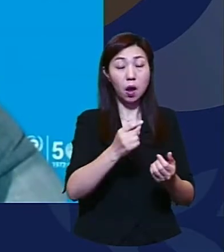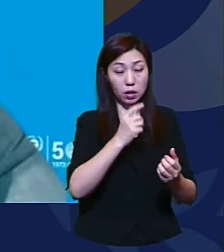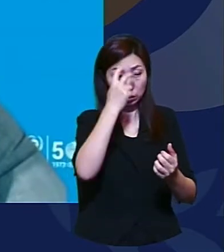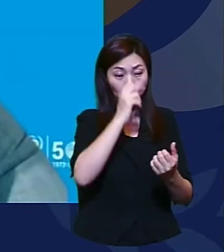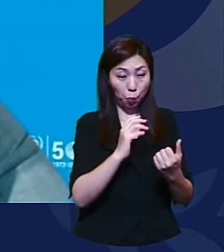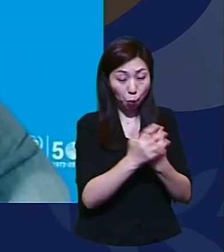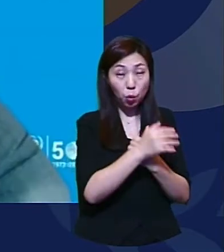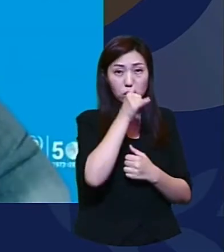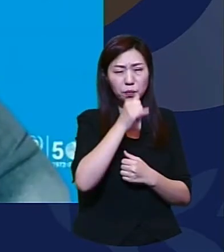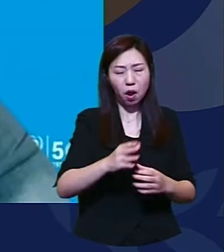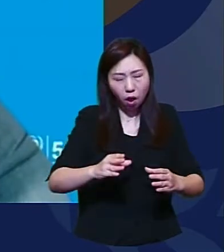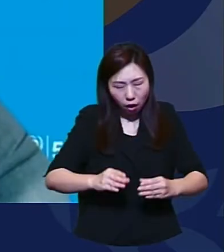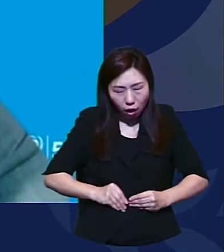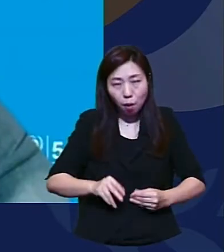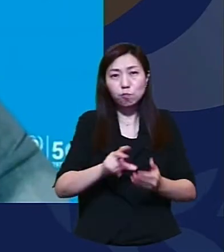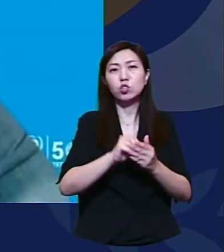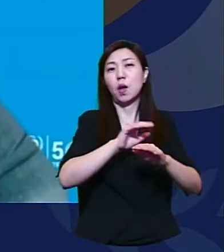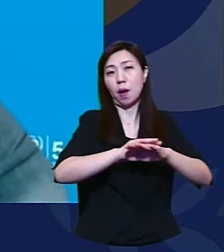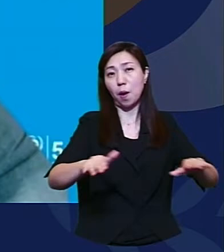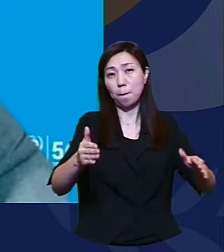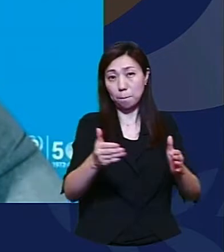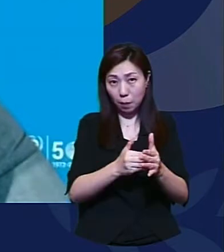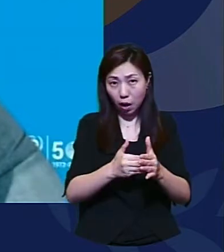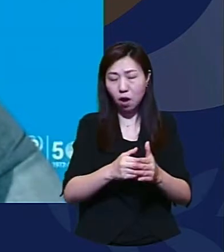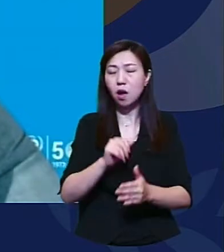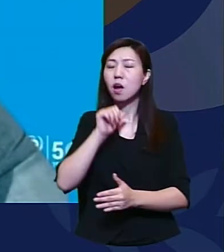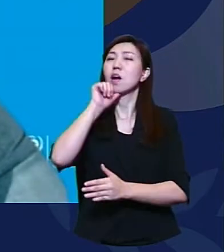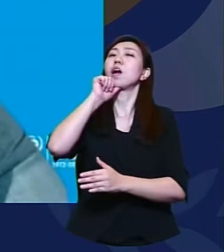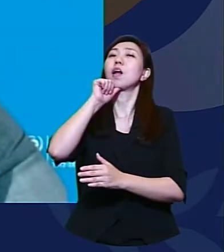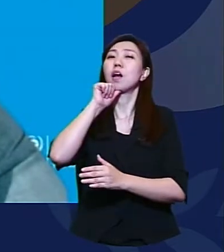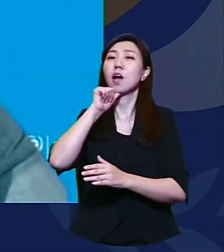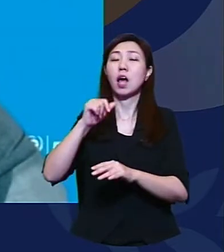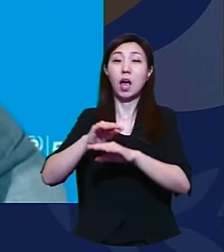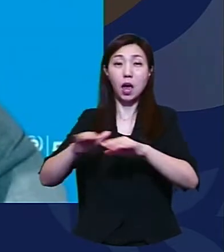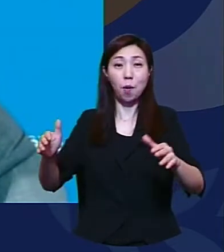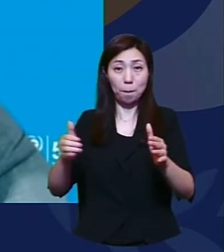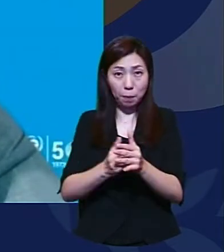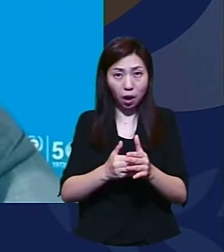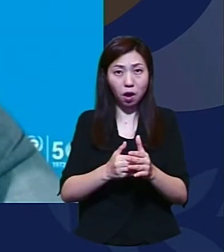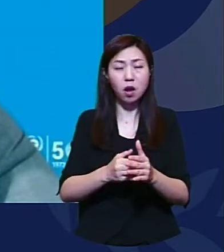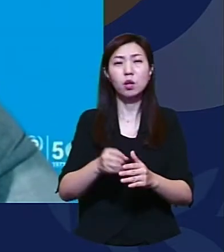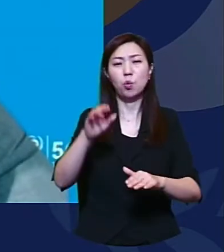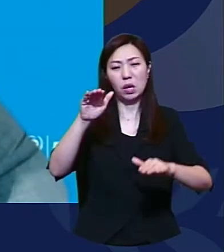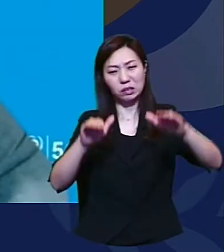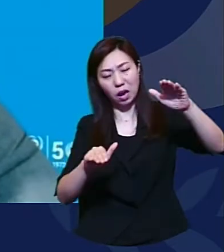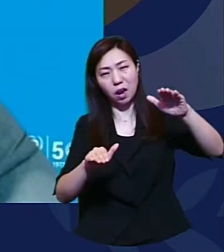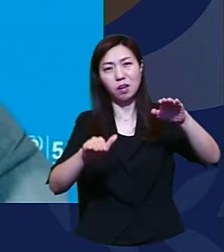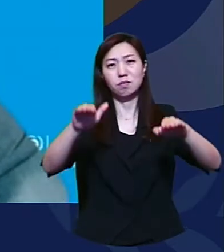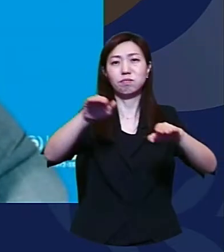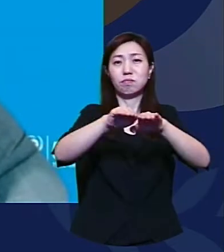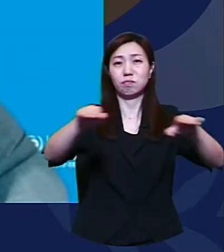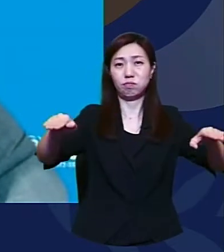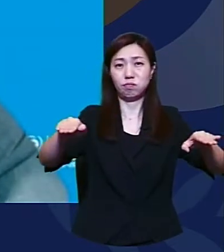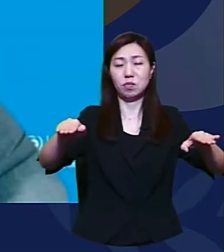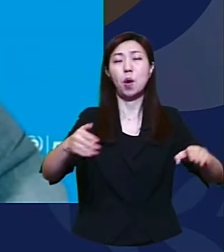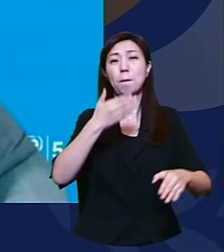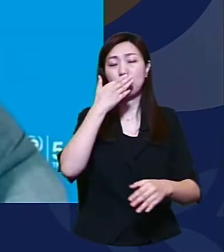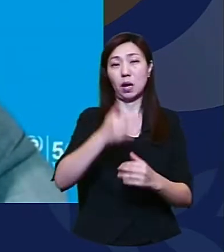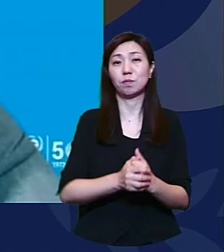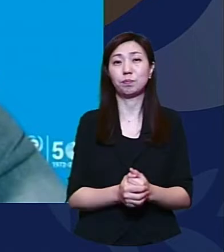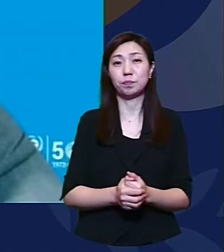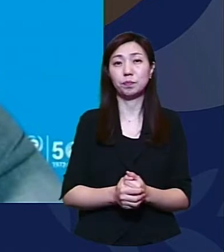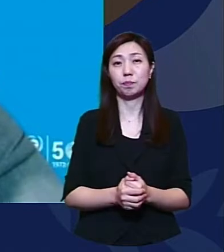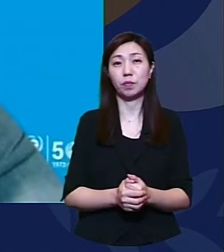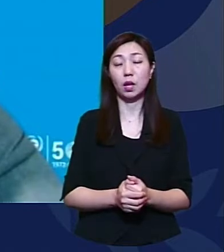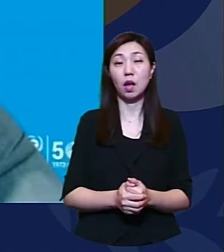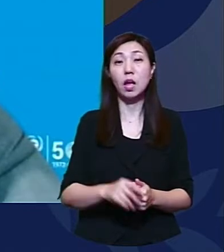employment. Natural capital also plays an important role in climate action. Later this year, member states will